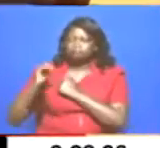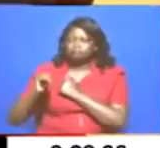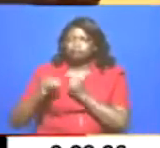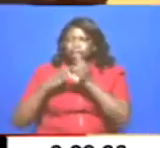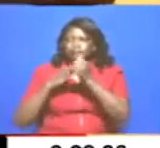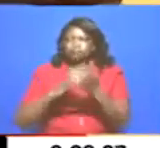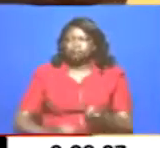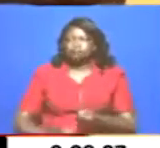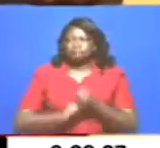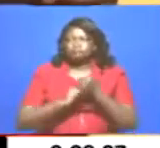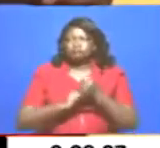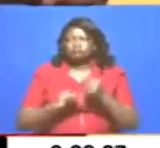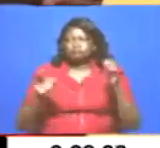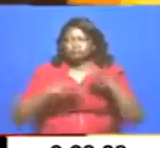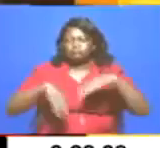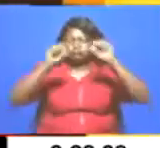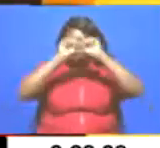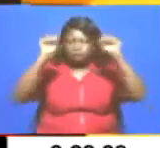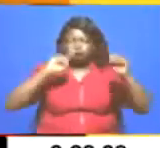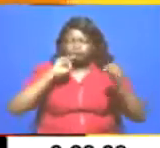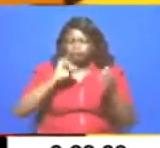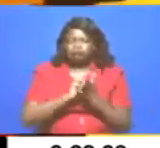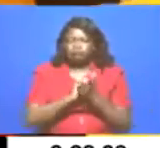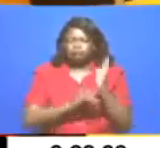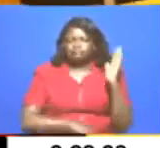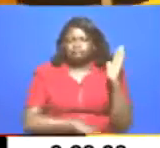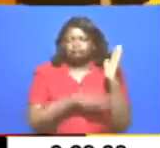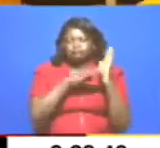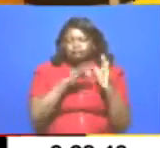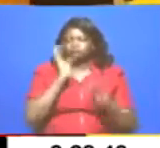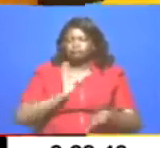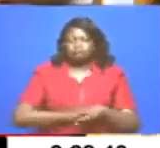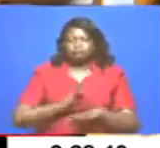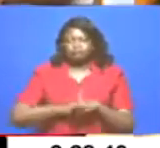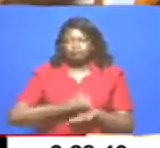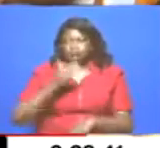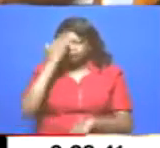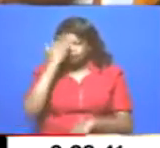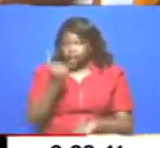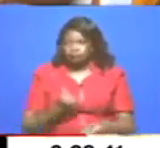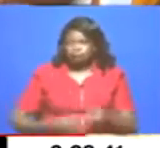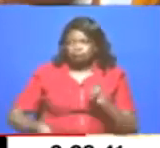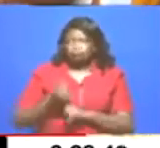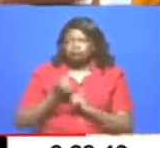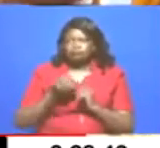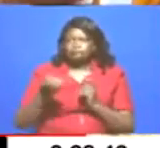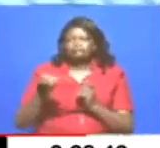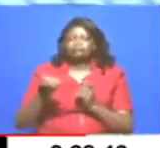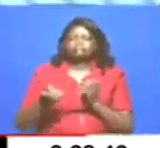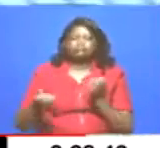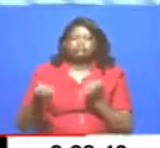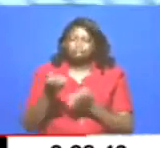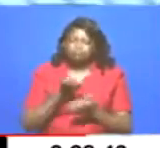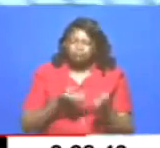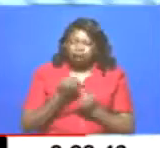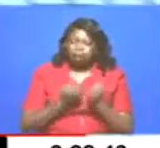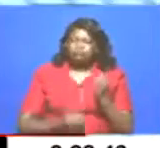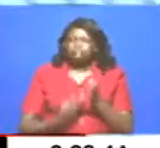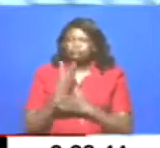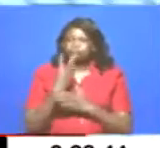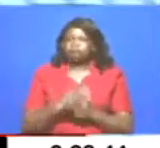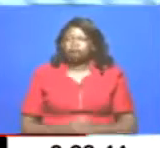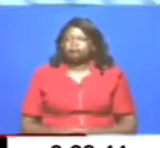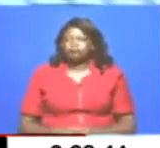the deputy president said bottom-up is the way to go in efforts to achieve economic growth. Sisi kama Kenya